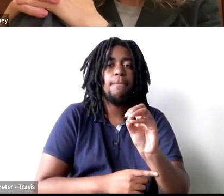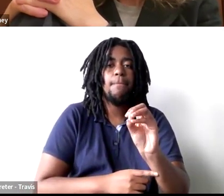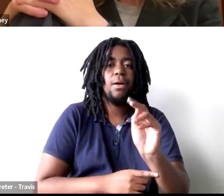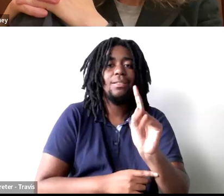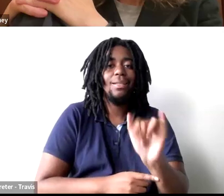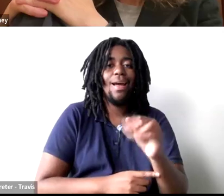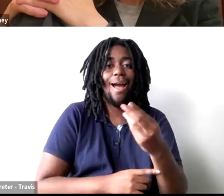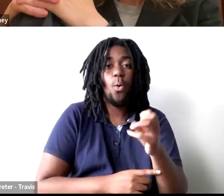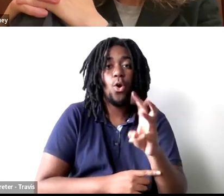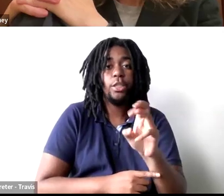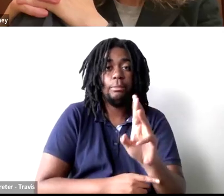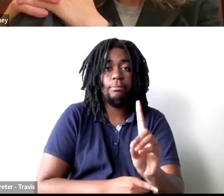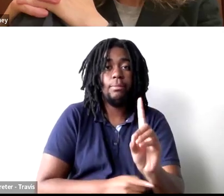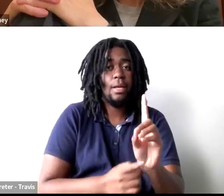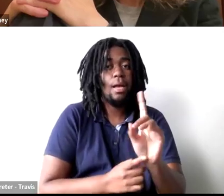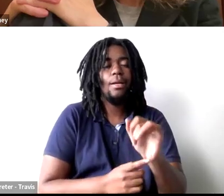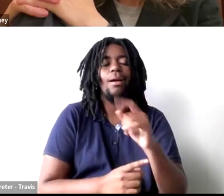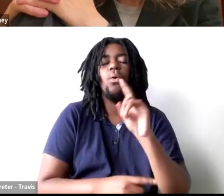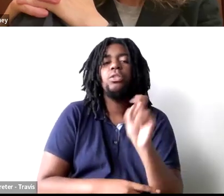that we know of?